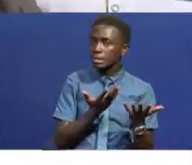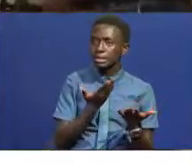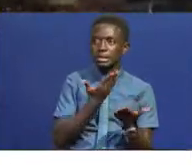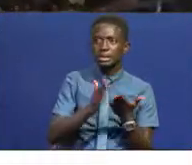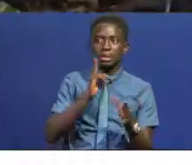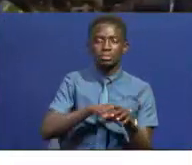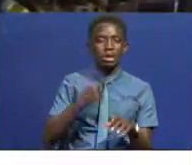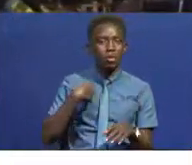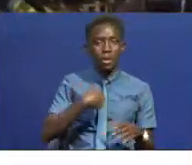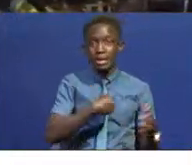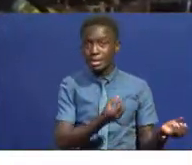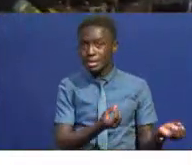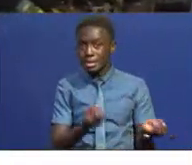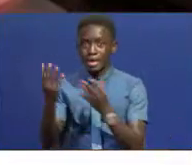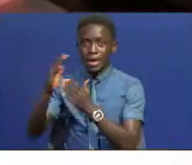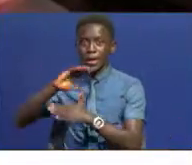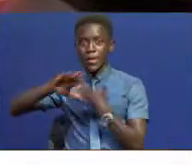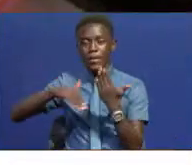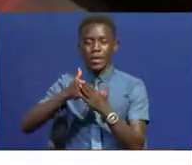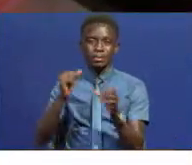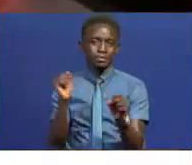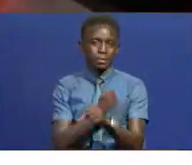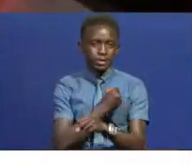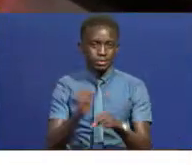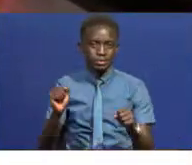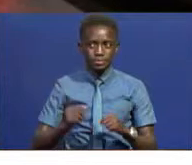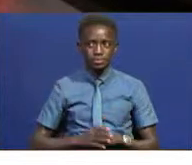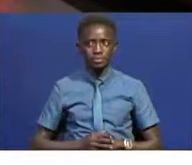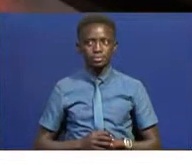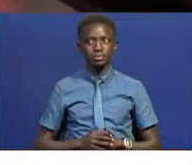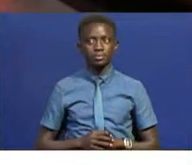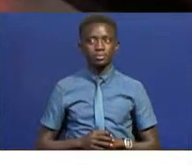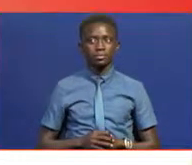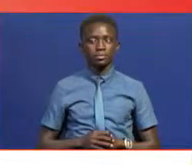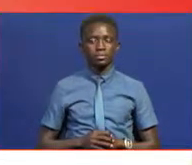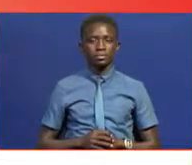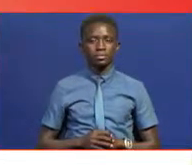kuzipeana zote. Benson Rioba reporting for Prime Edition.